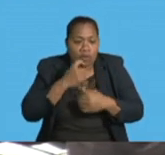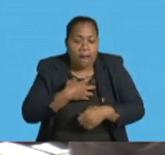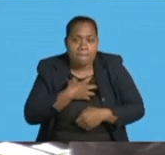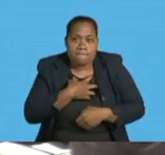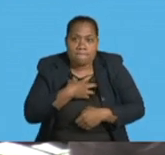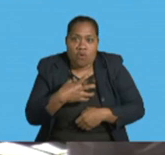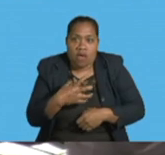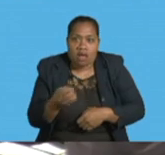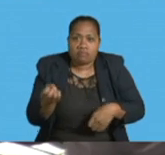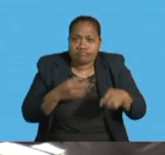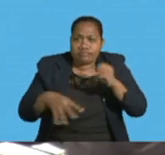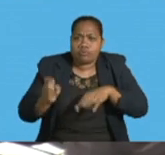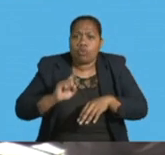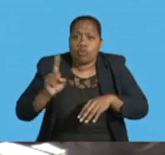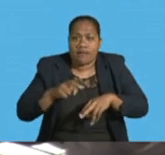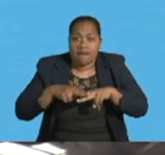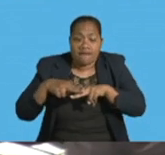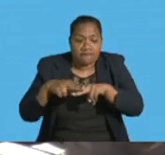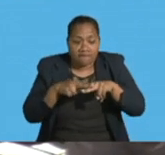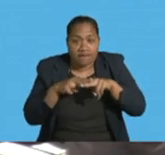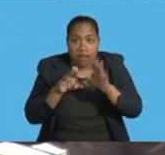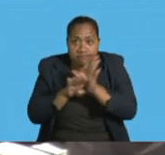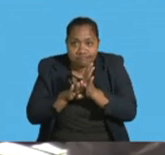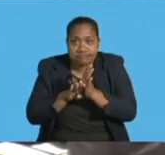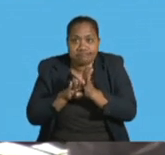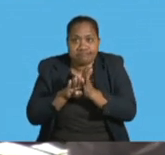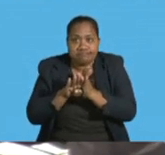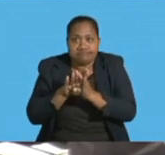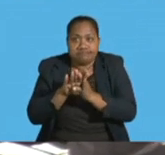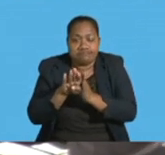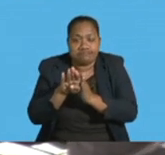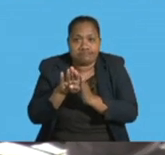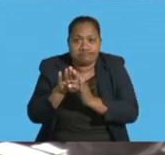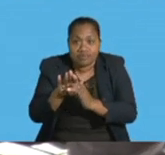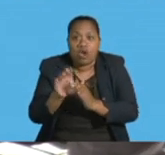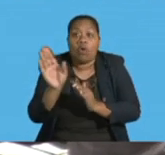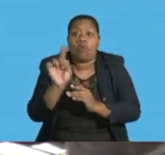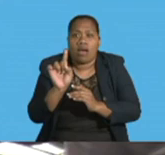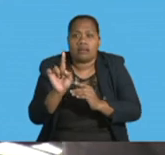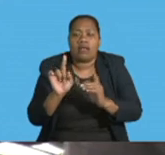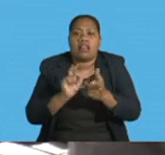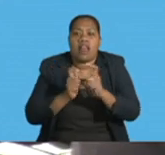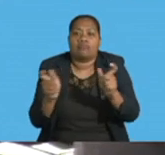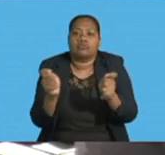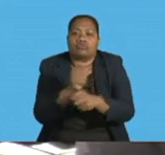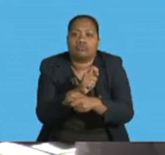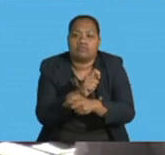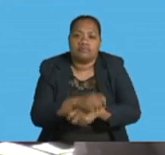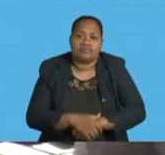Fiji's ability to trade in carbon and mitigate the impacts of climate change.